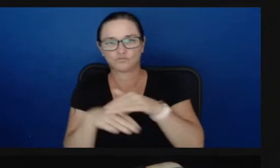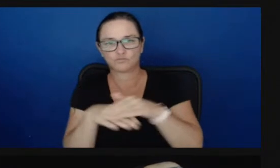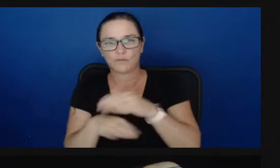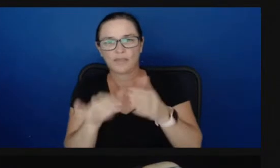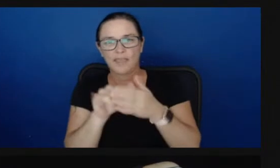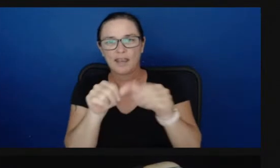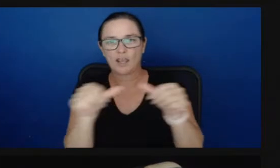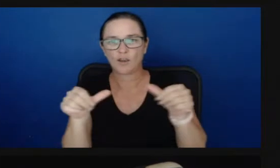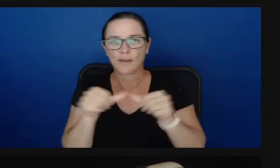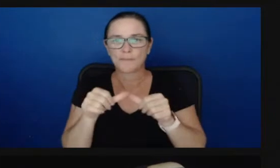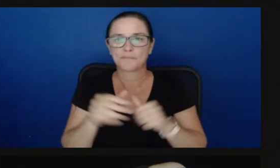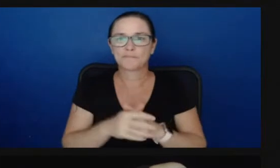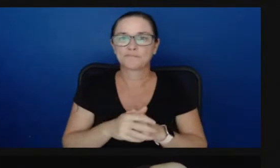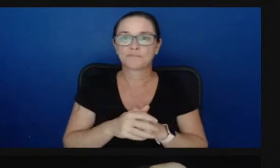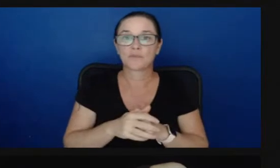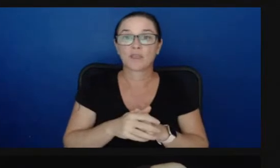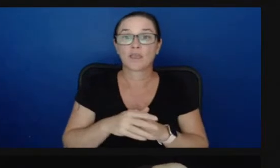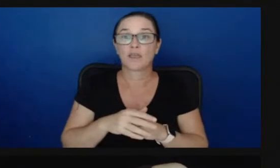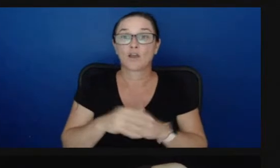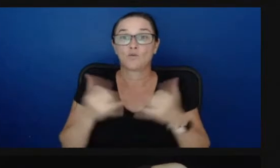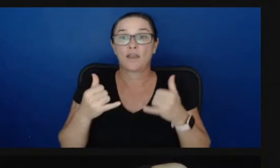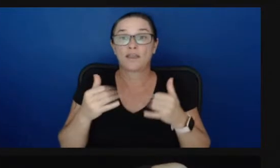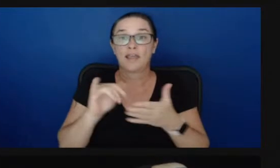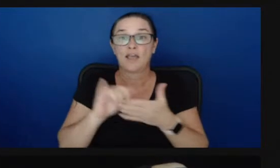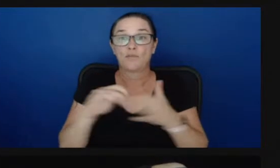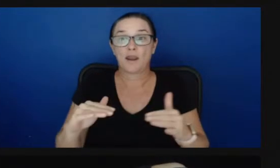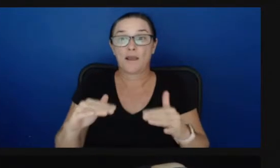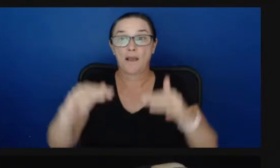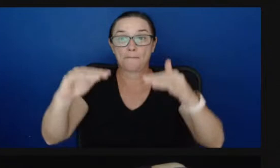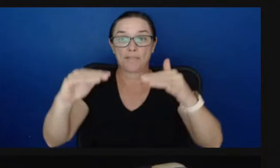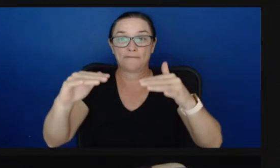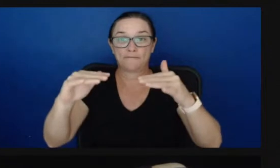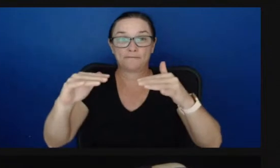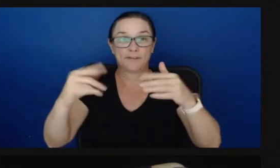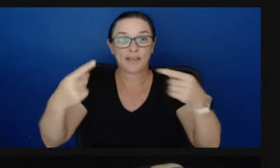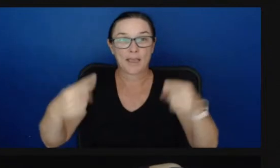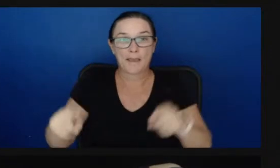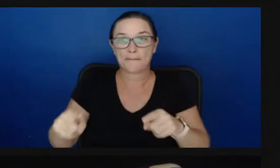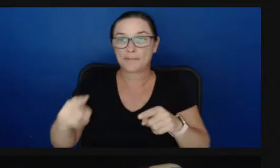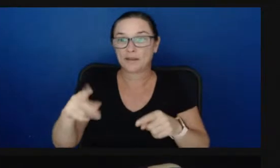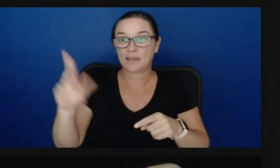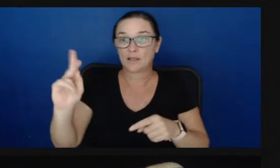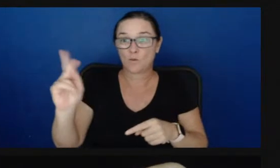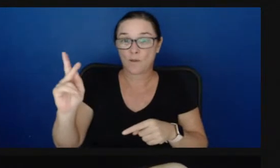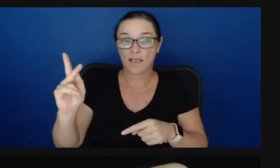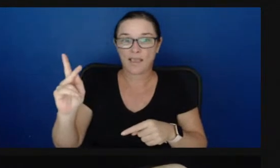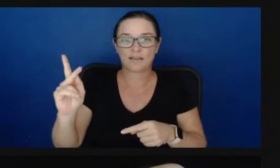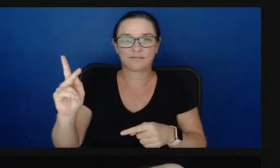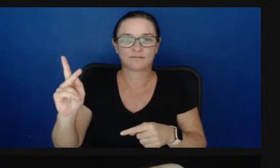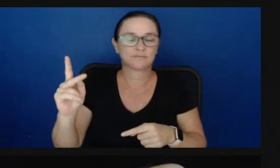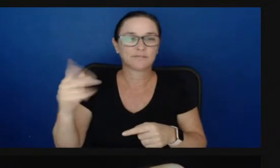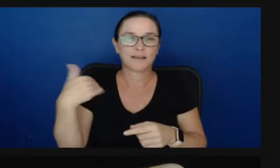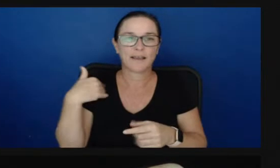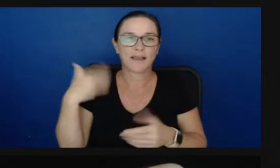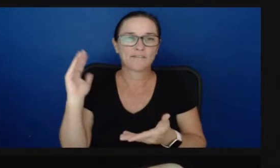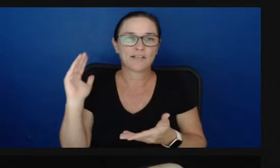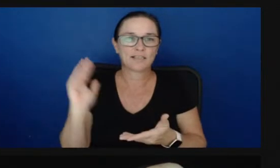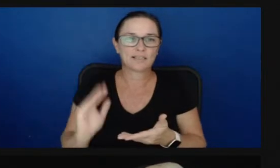The current rate of uplift at the summit of Kilauea has also lessened significantly over the last